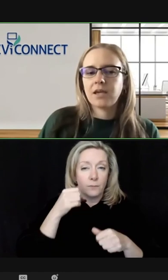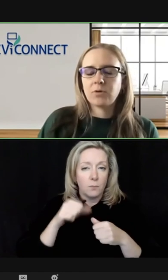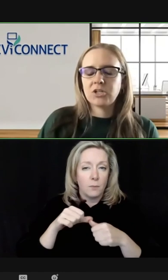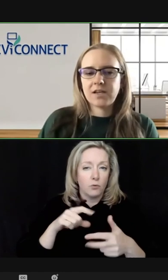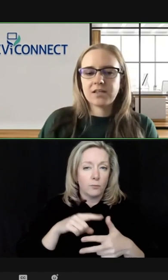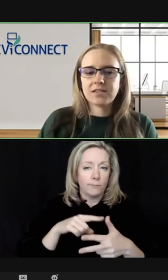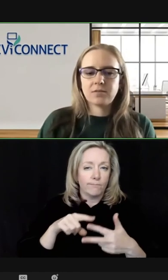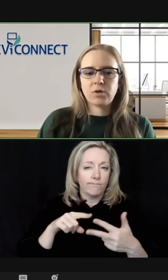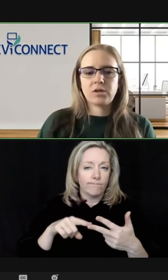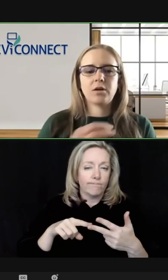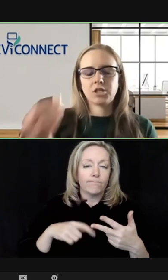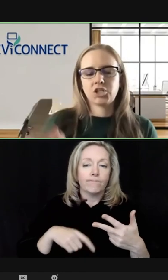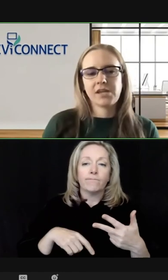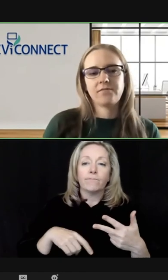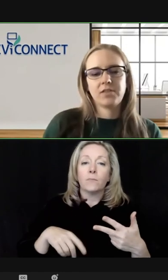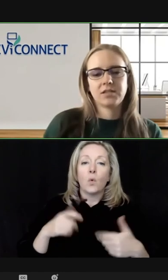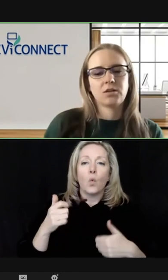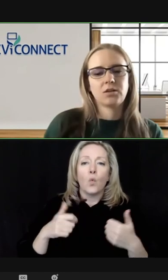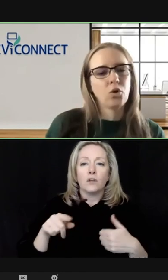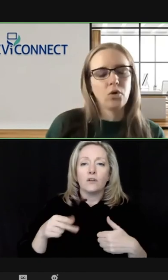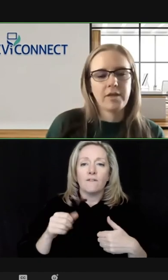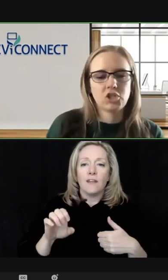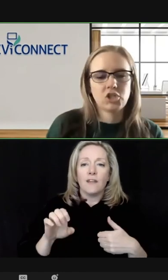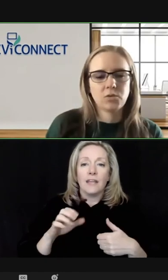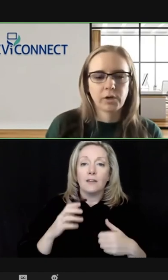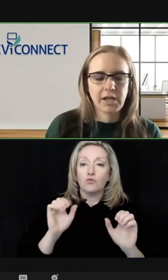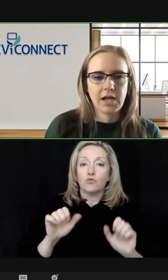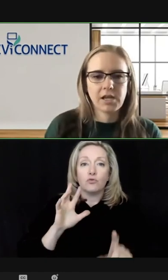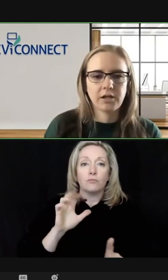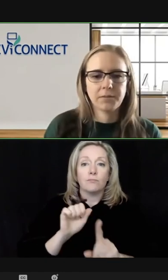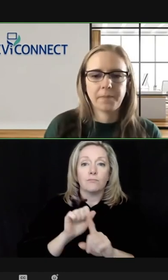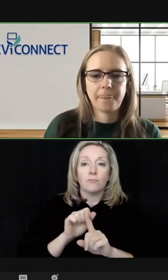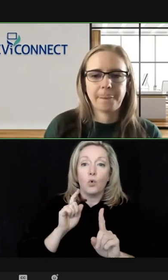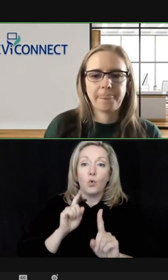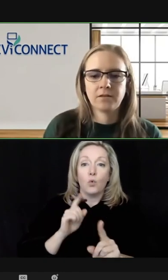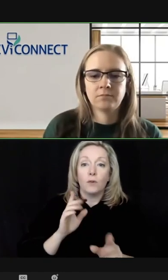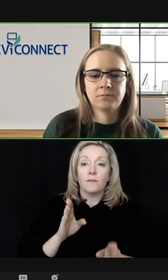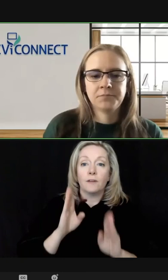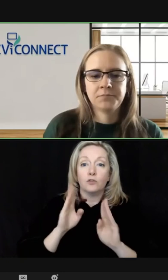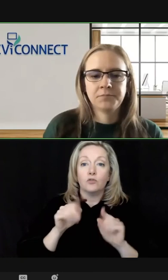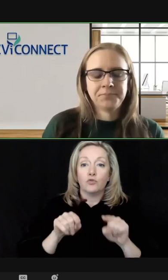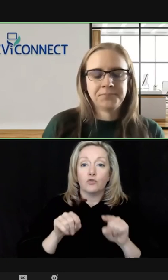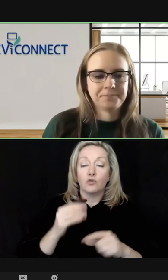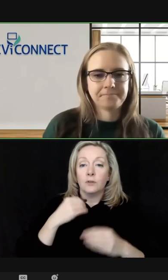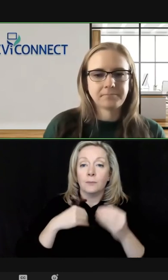that which phase would achieve this goal that she's working on here.